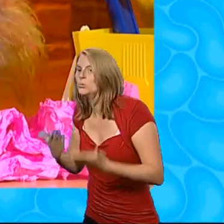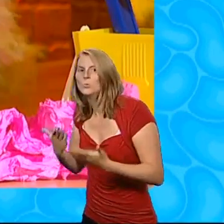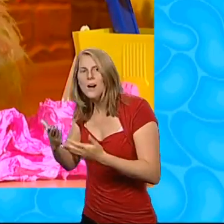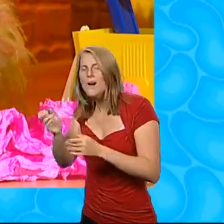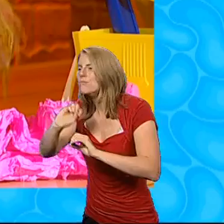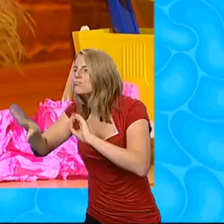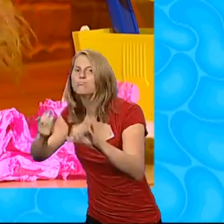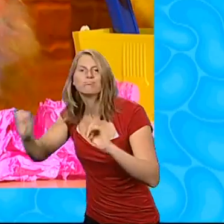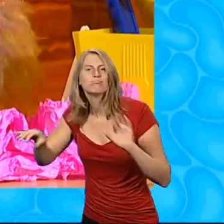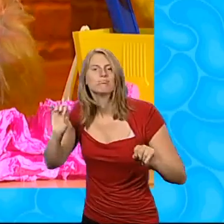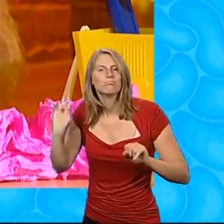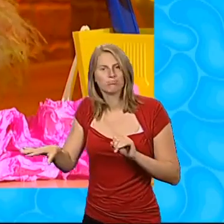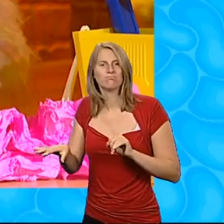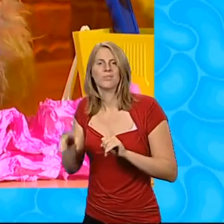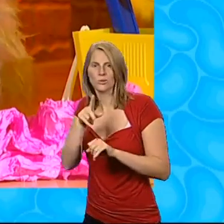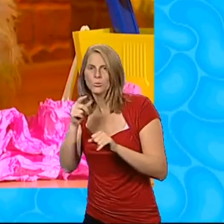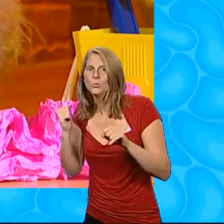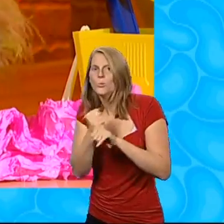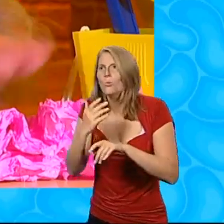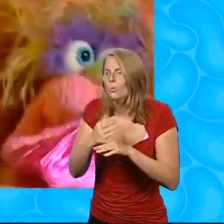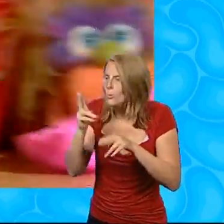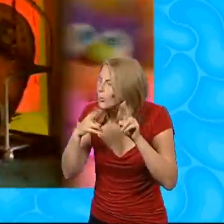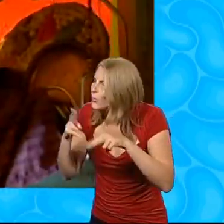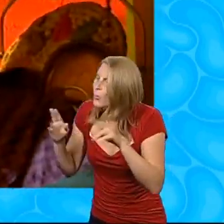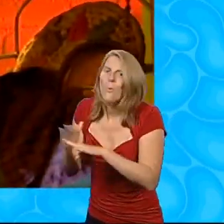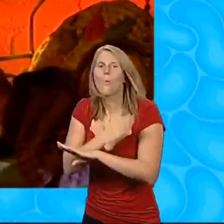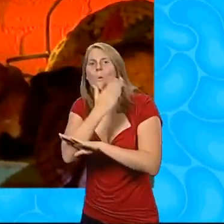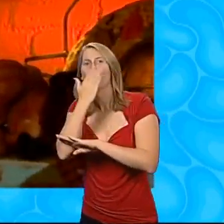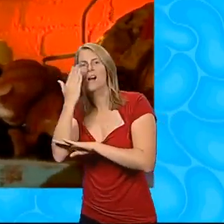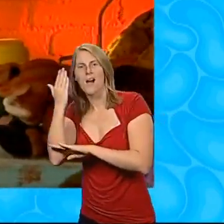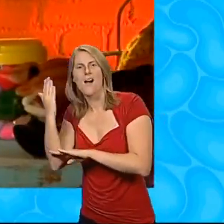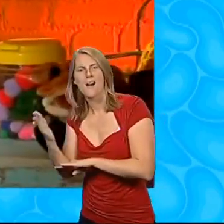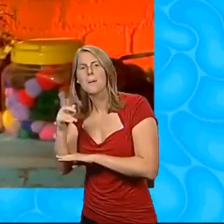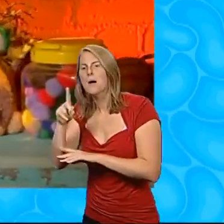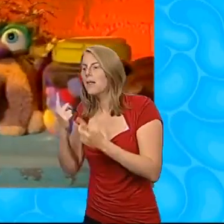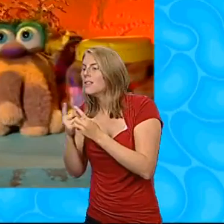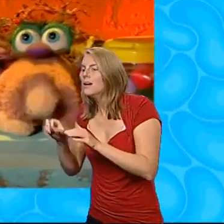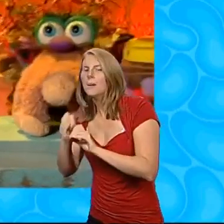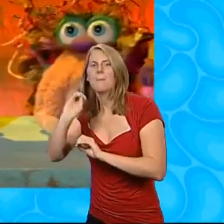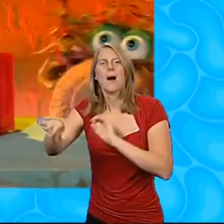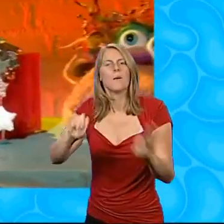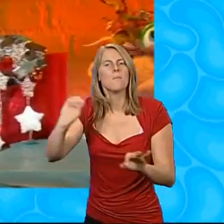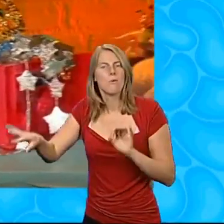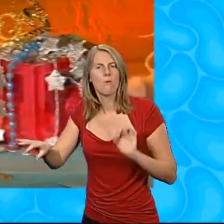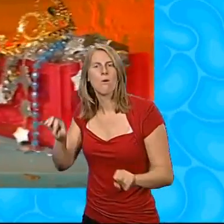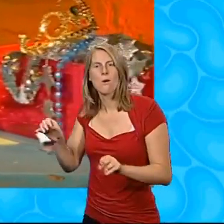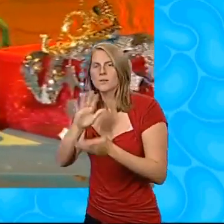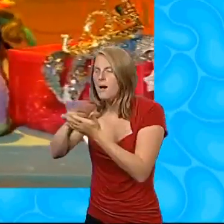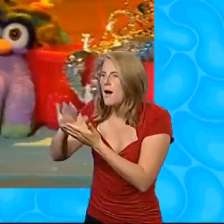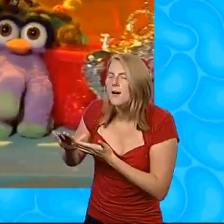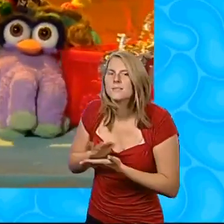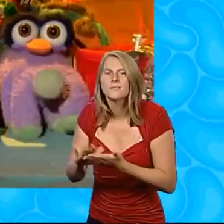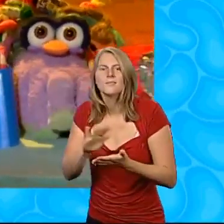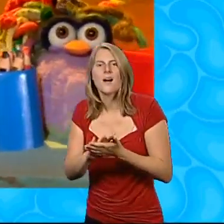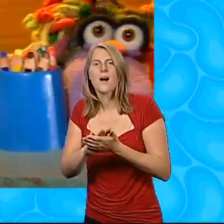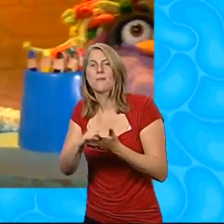away everything we've used today. Doodle do us all day long. Put things back